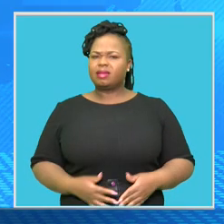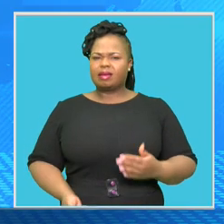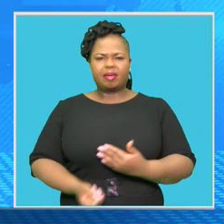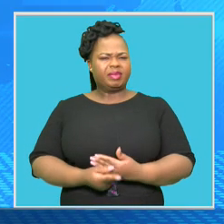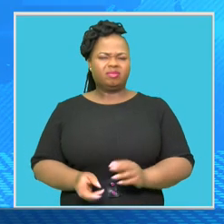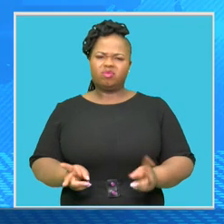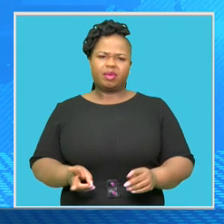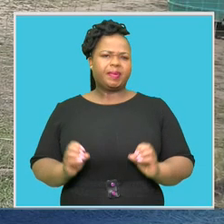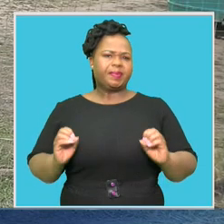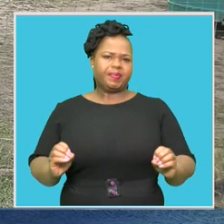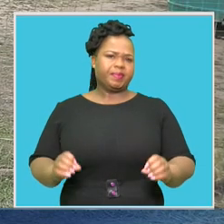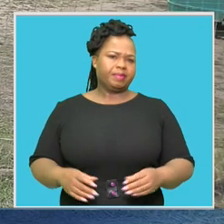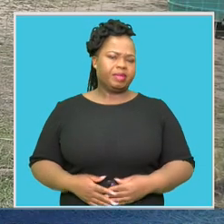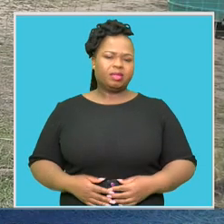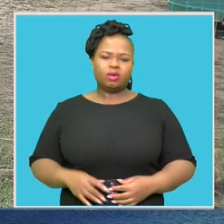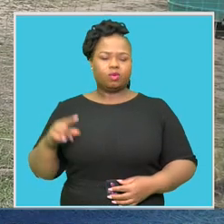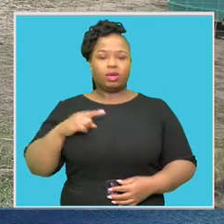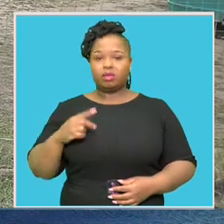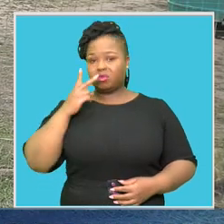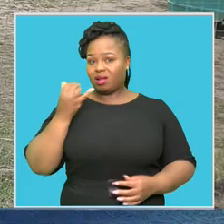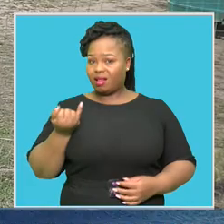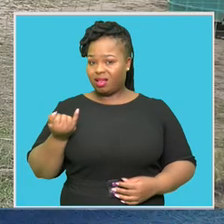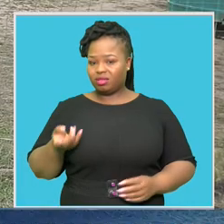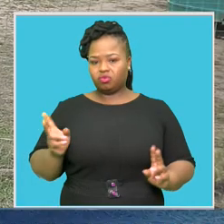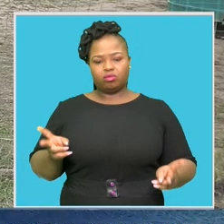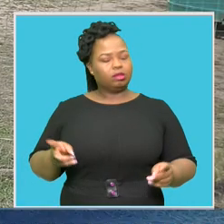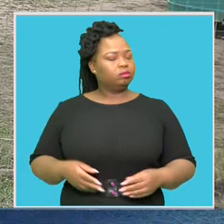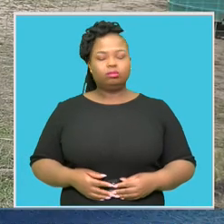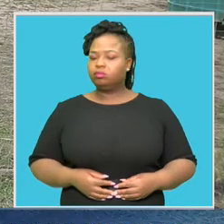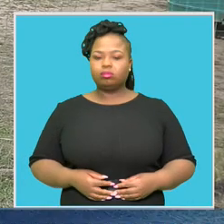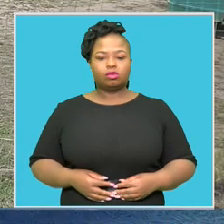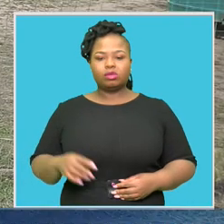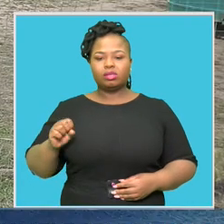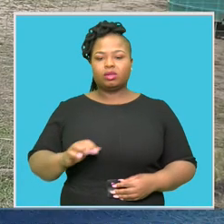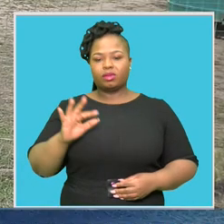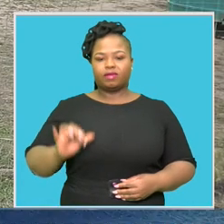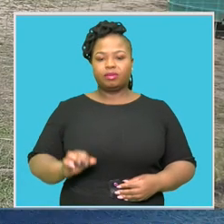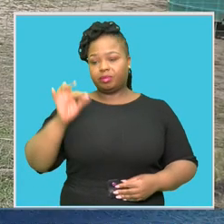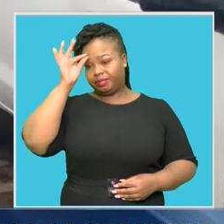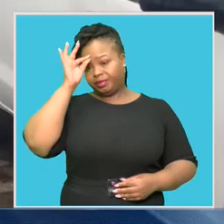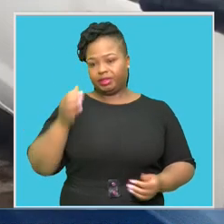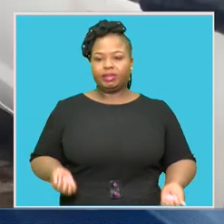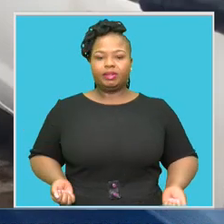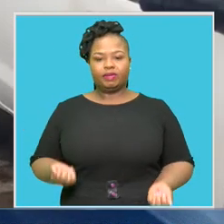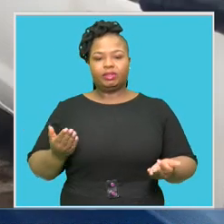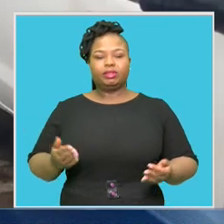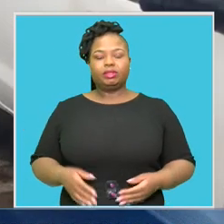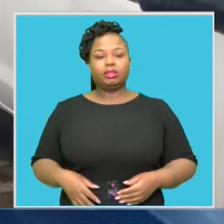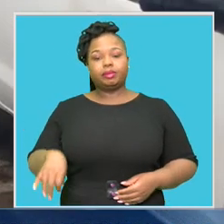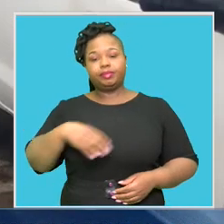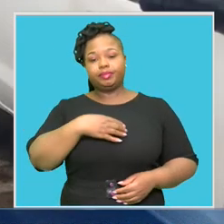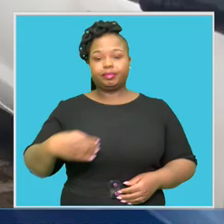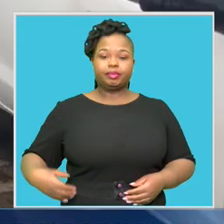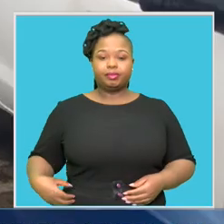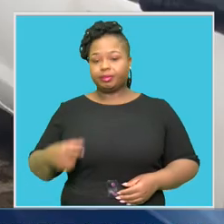normal And should therefore not be treated as such by the country, the South African Police Service, President Cyril Ramaphosa